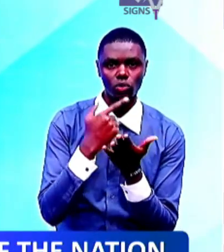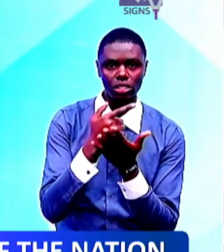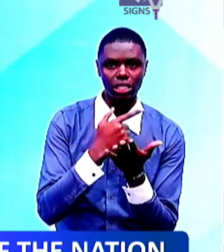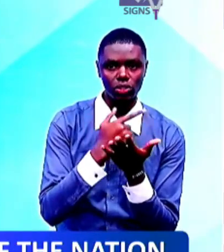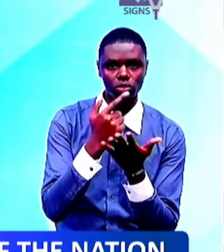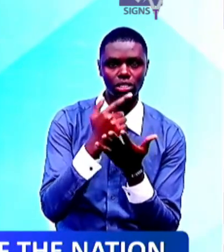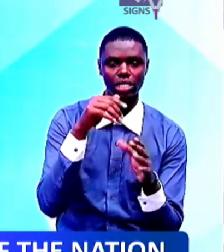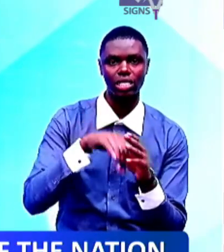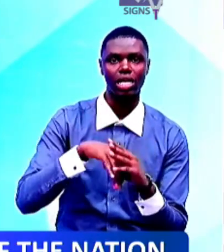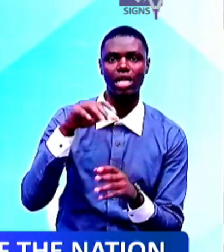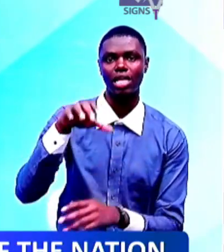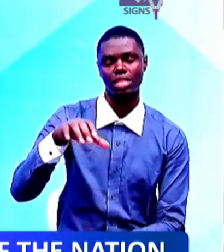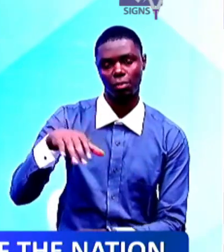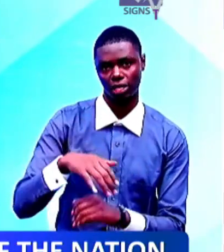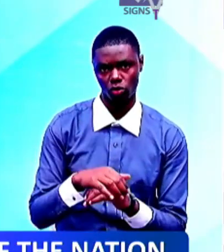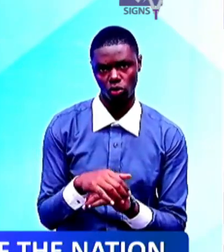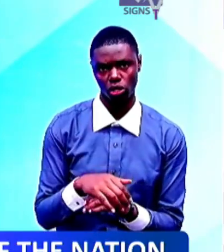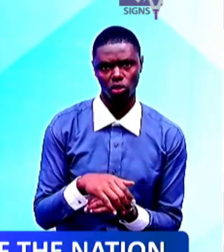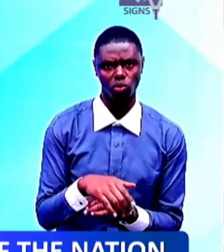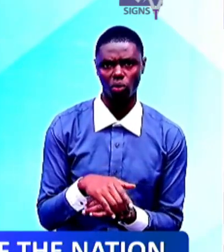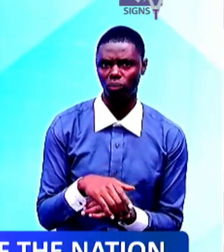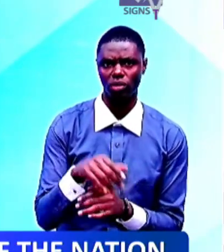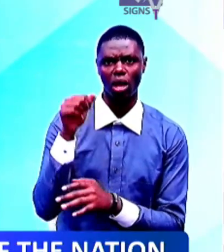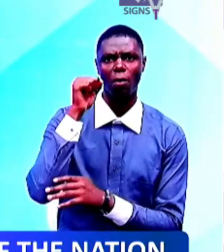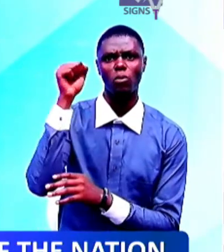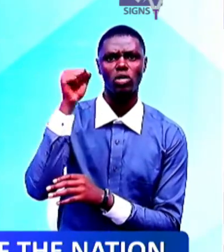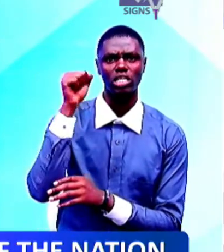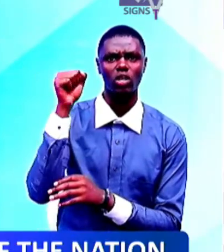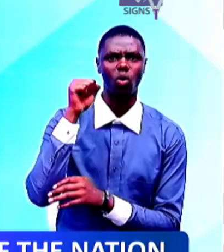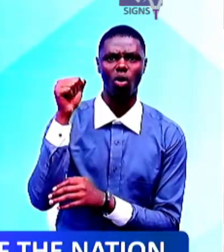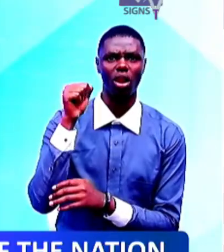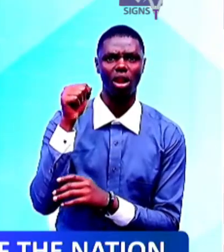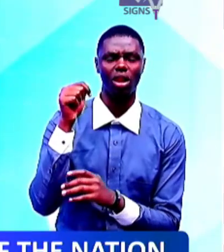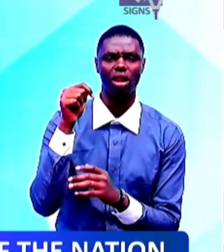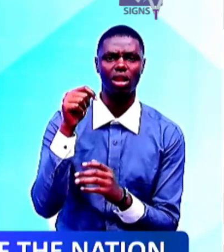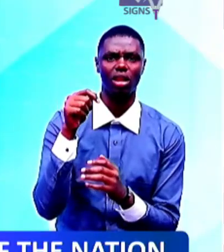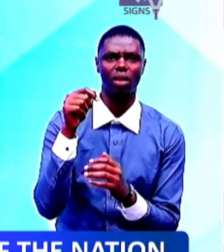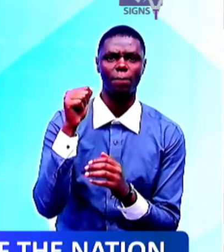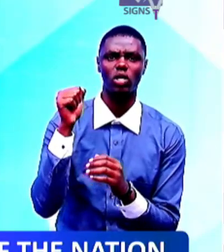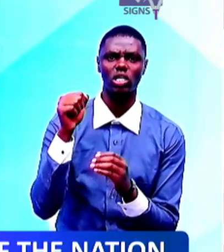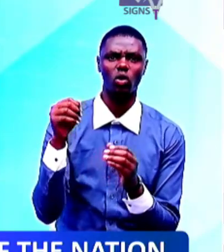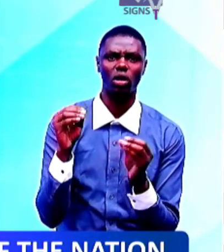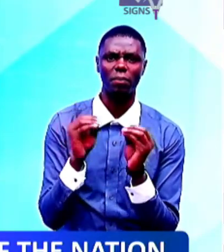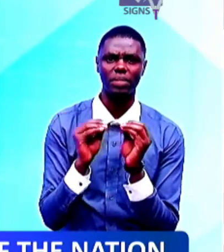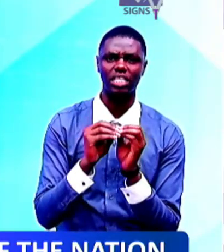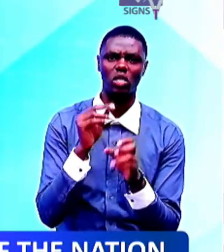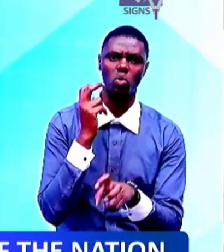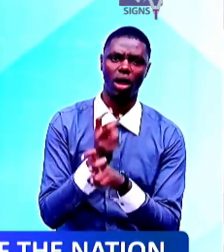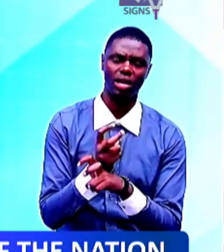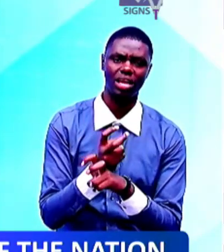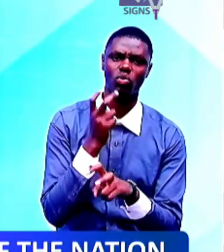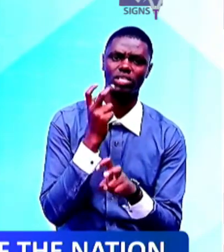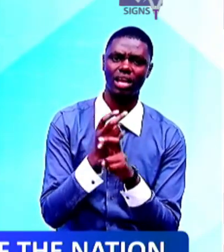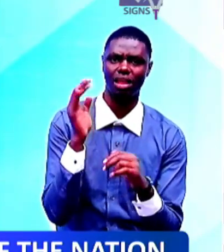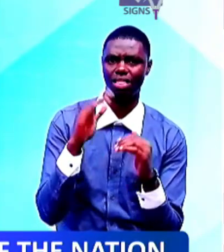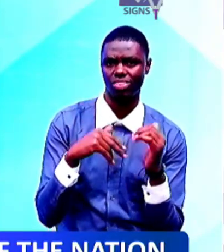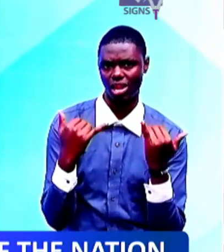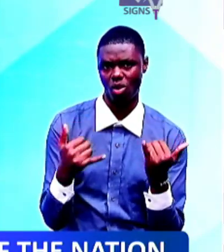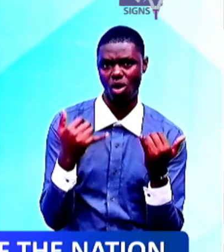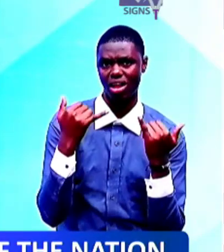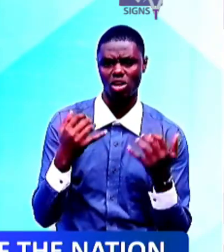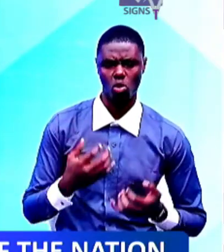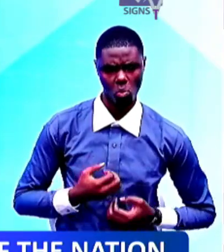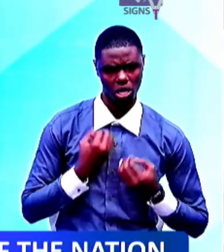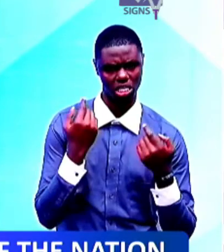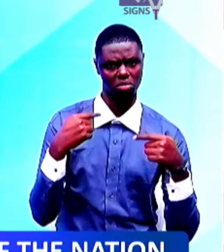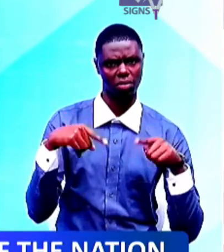inside the matatu. Yeah. So it was not the political repression at that time was too much for them. It was harder than even now. Yeah. At least now we can express